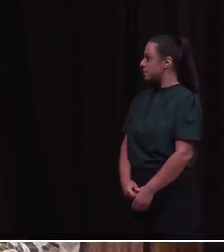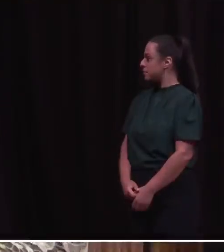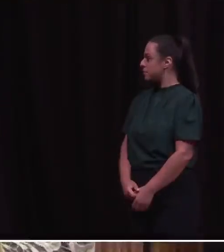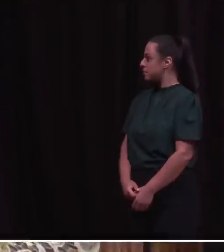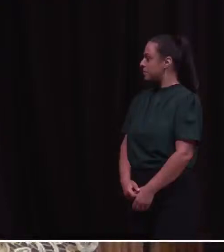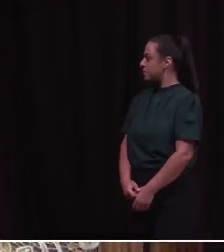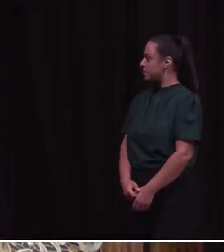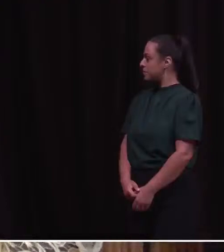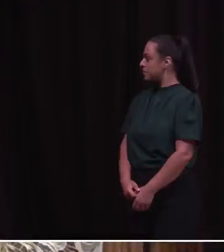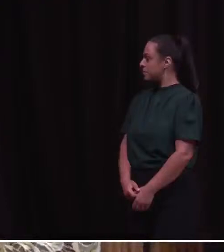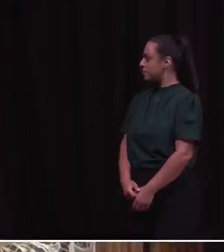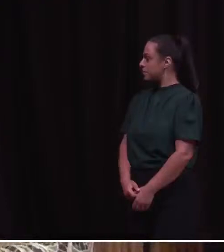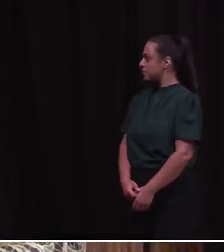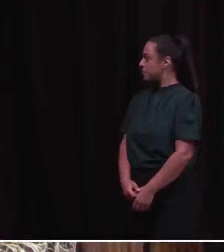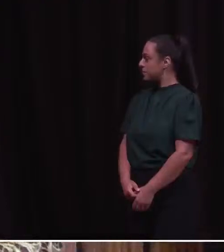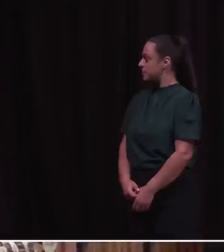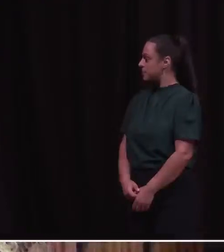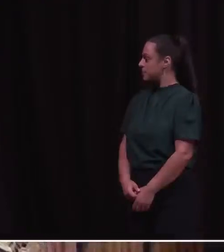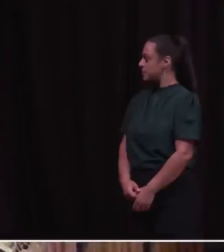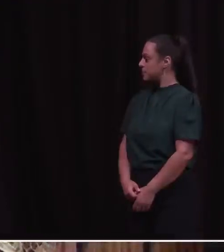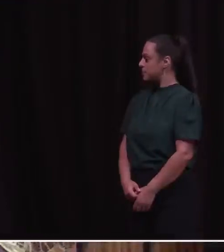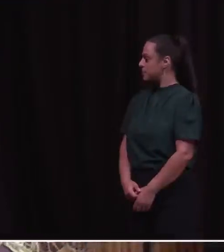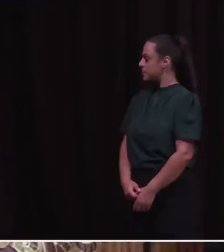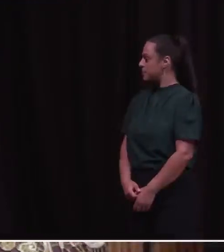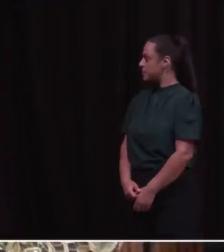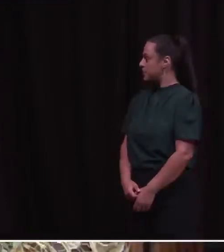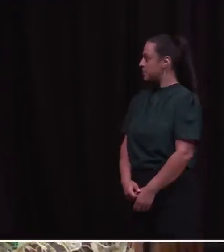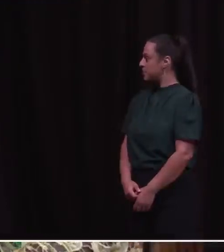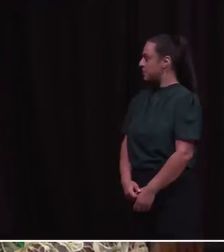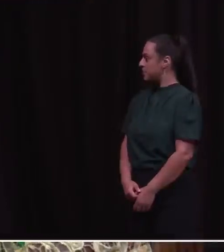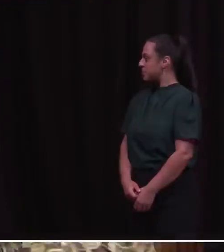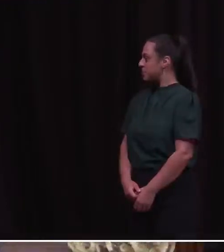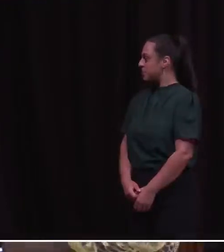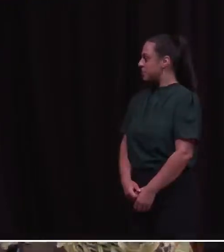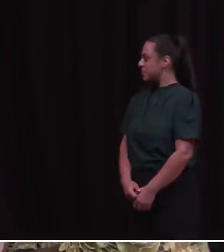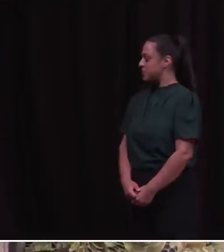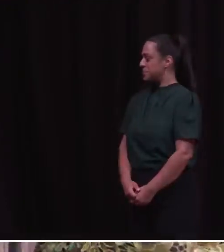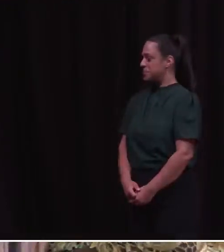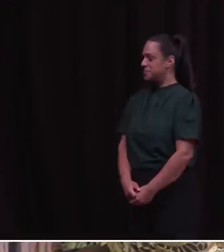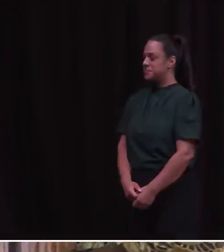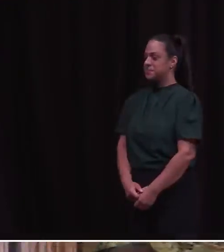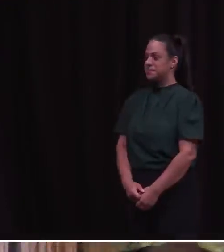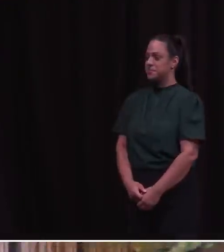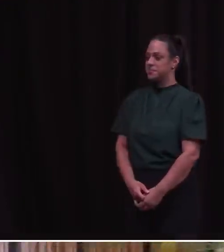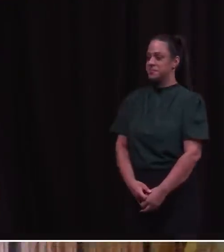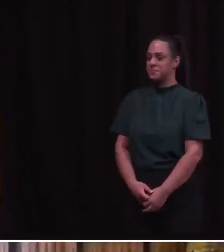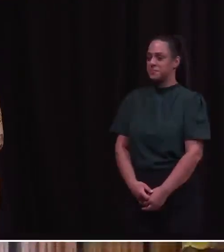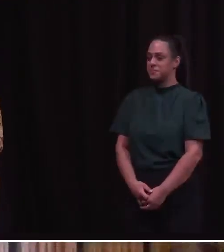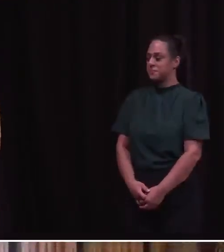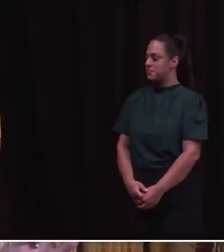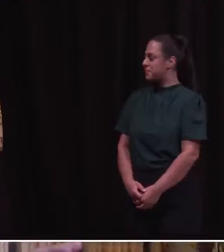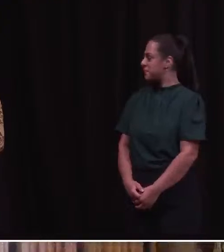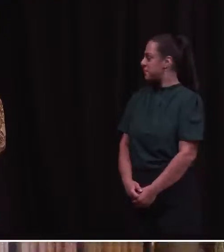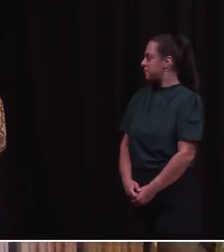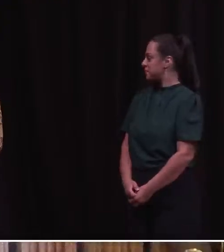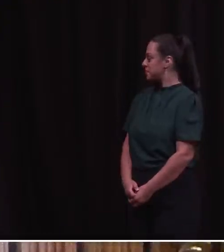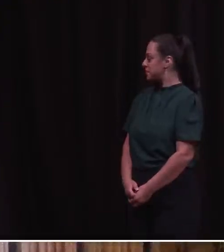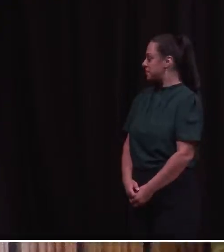Okay. Thank you. Yes, we're gonna go. No problem.